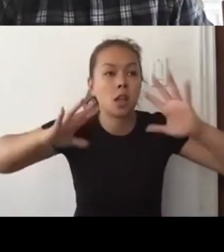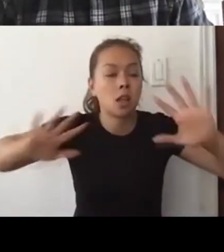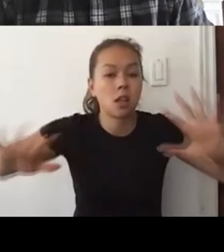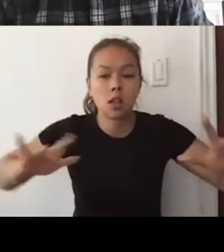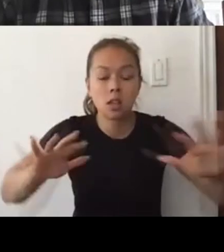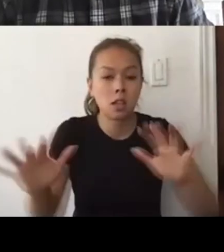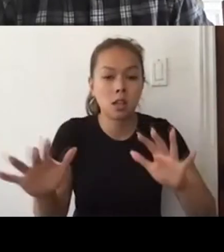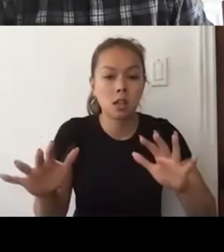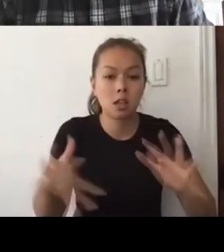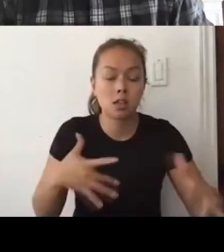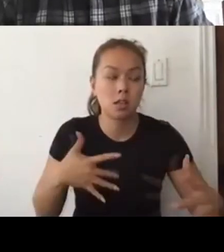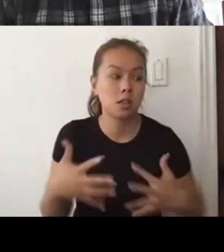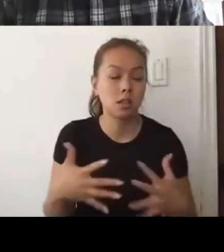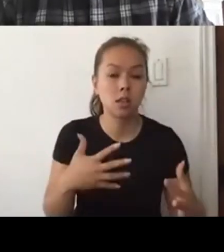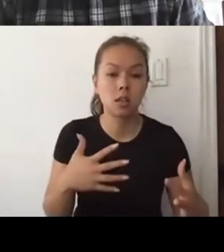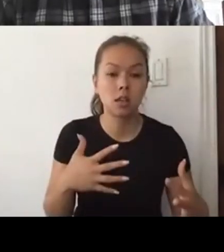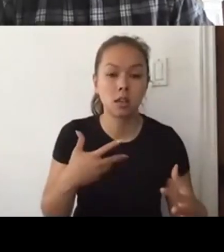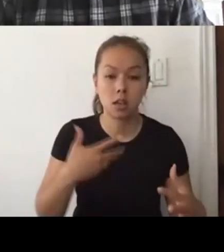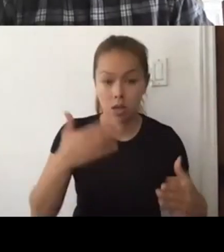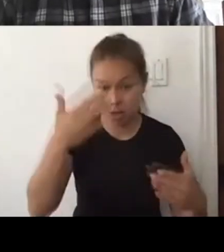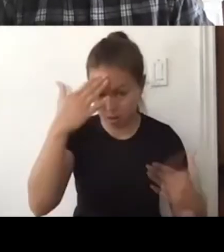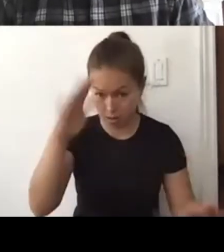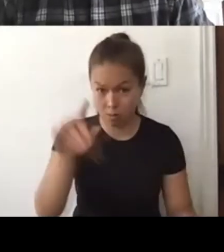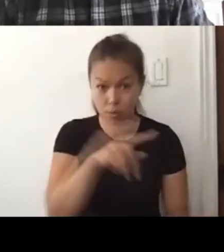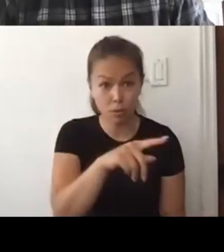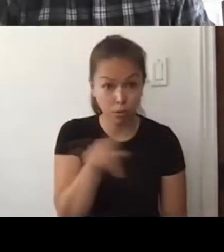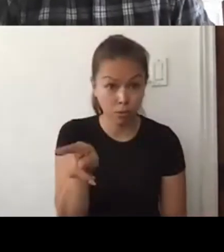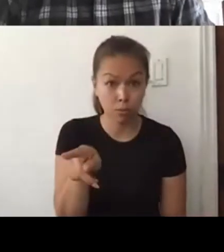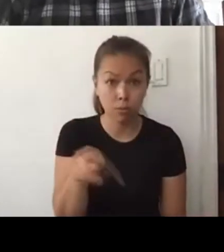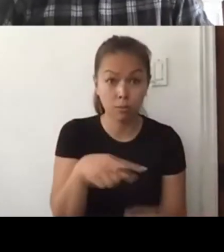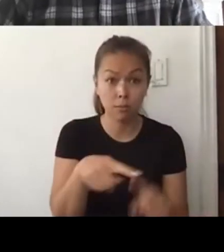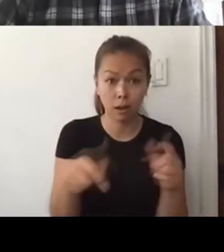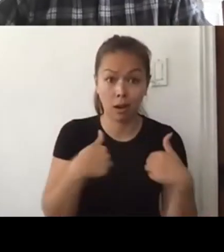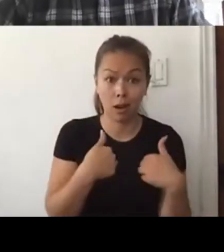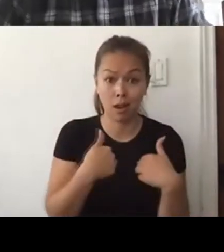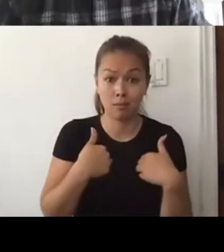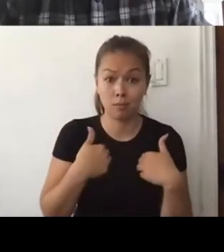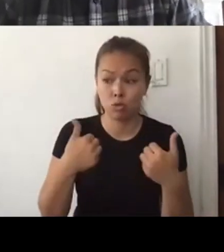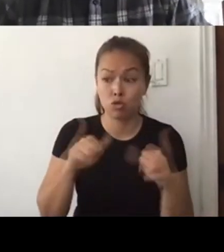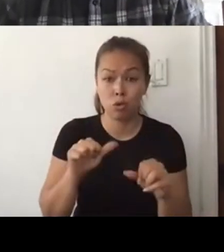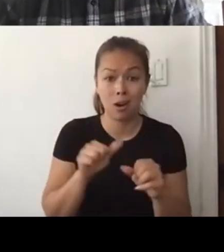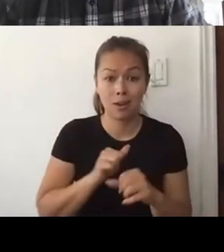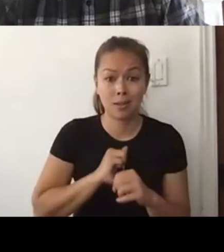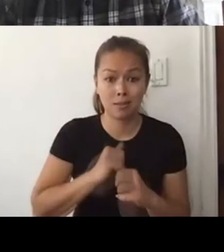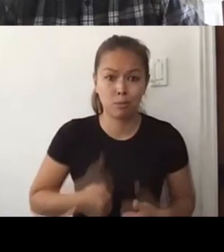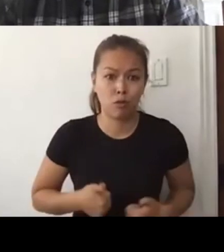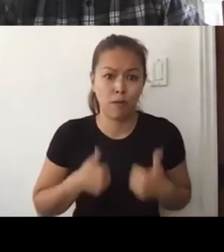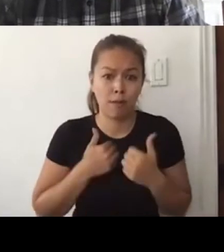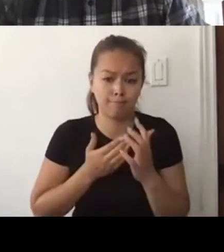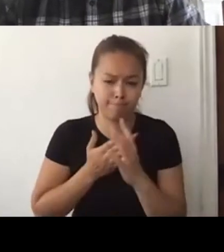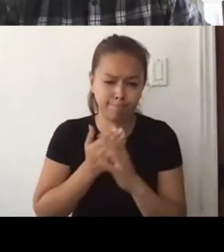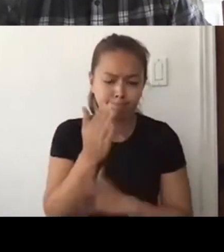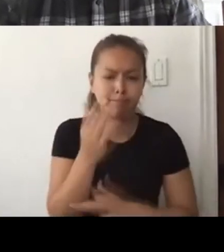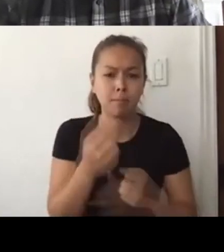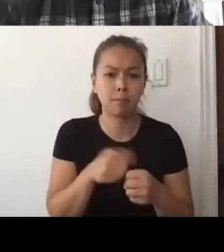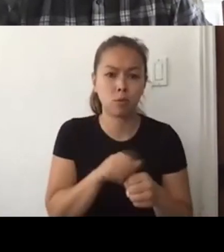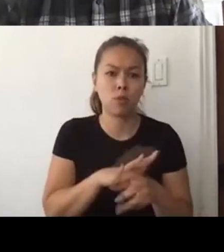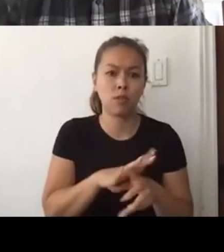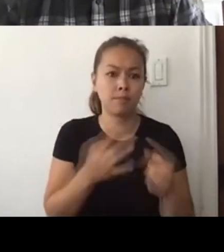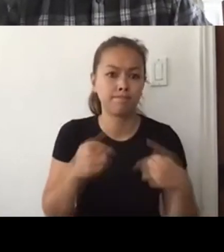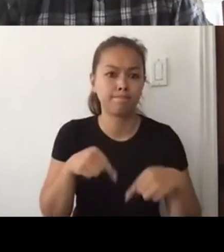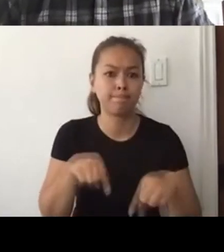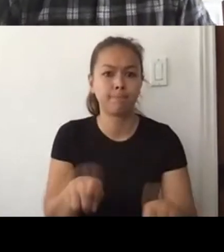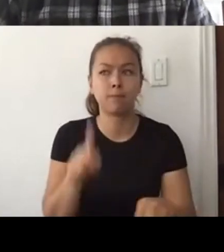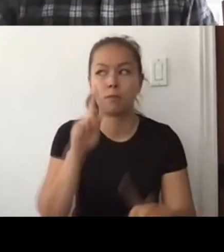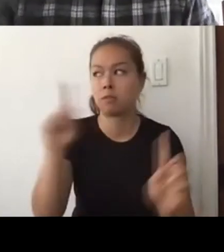know about y'all, but we've been trying to survive a freaking pandemic for well over a year now. This is a whole source of trauma in and